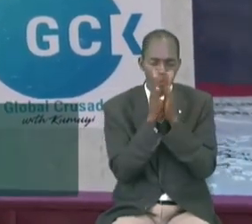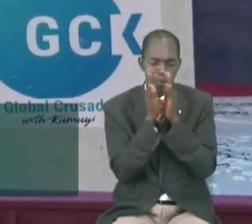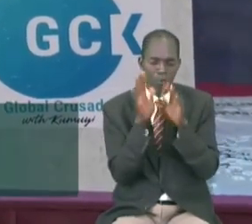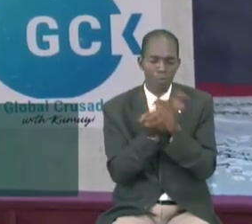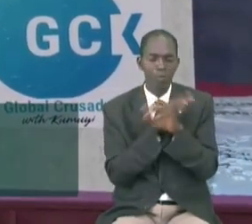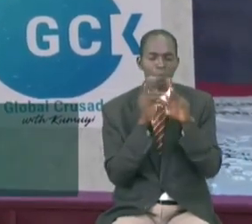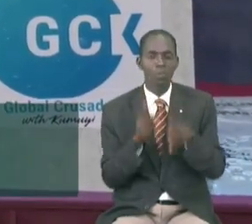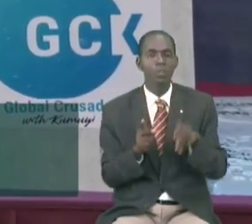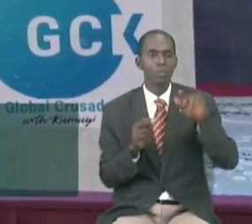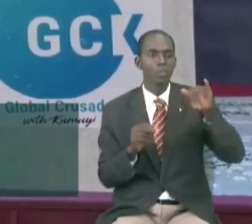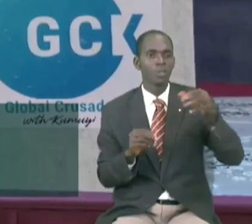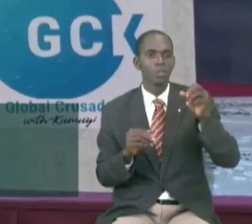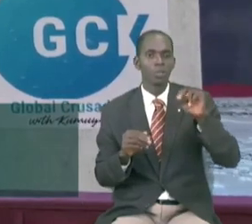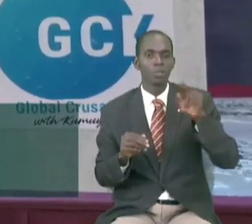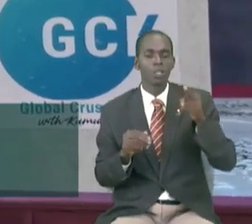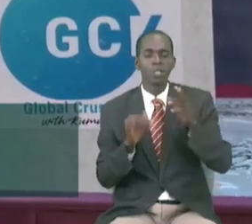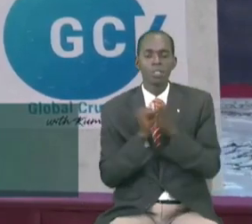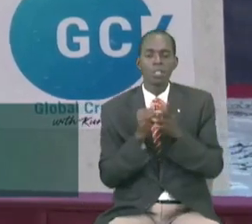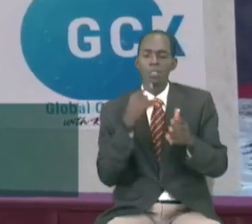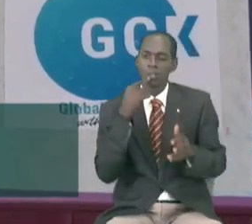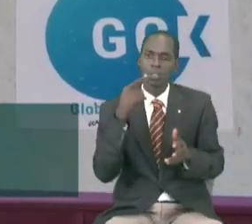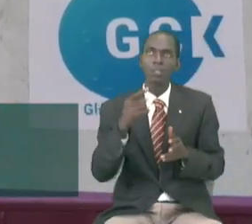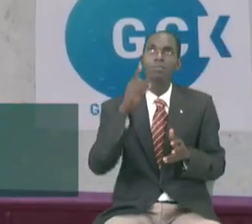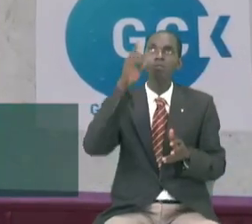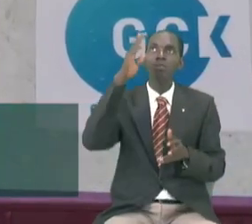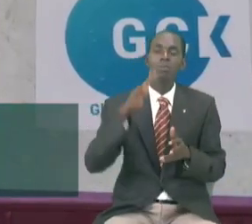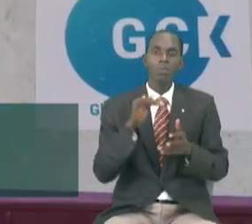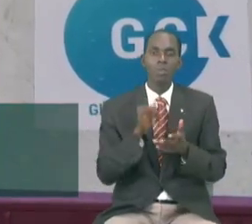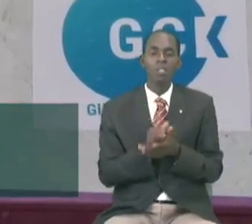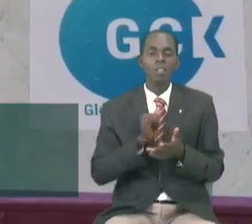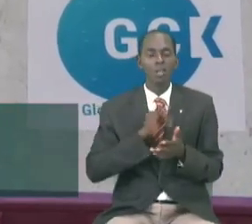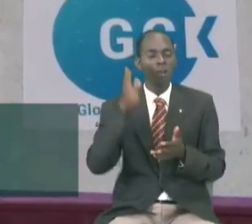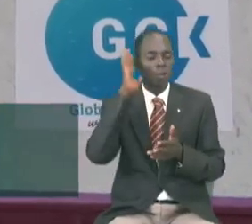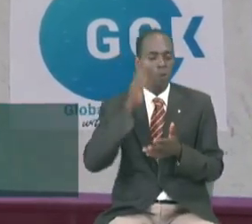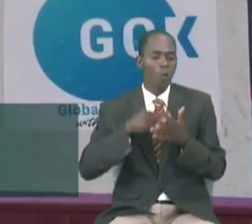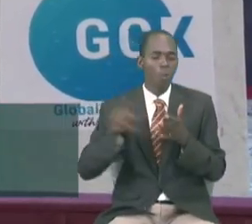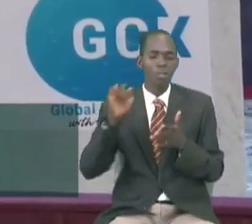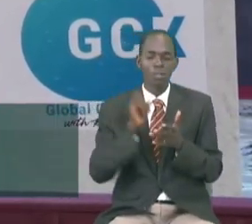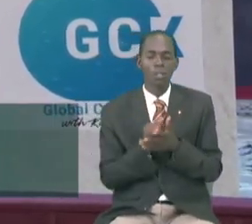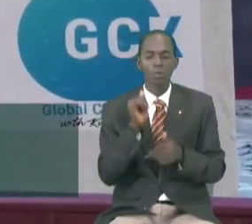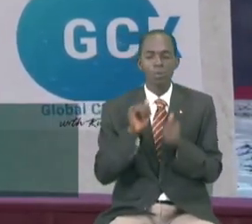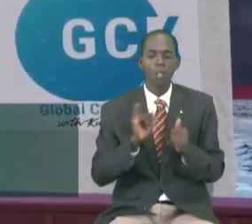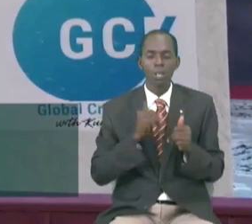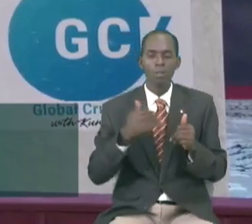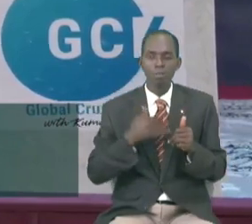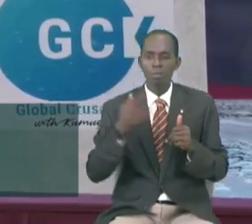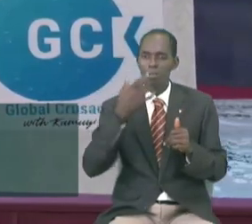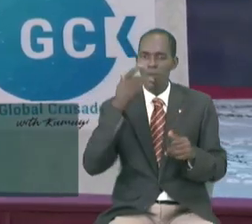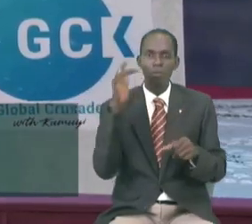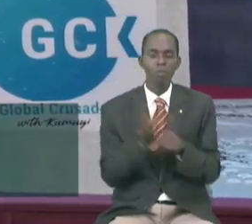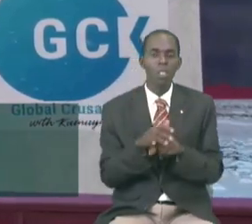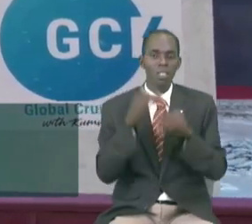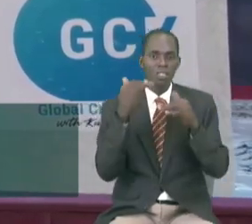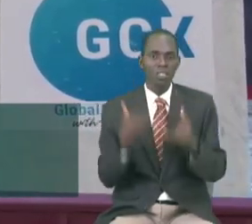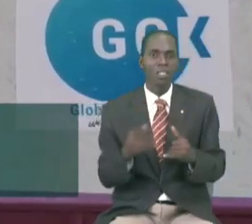angry against you, not against the Ninevites, not against his people, Israel, against the Almighty